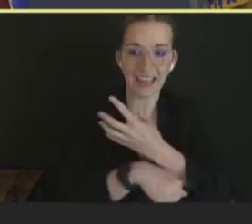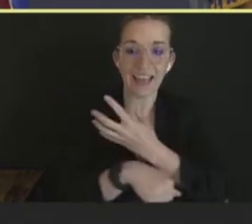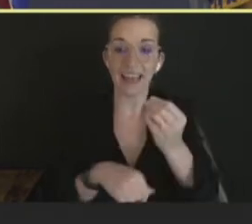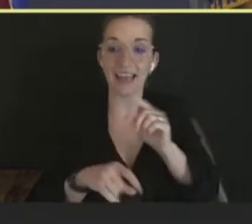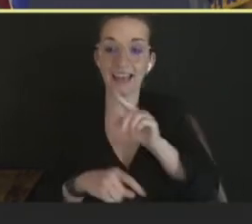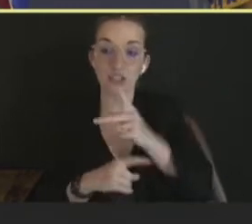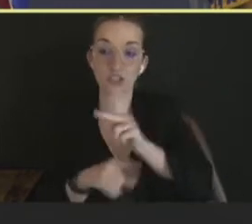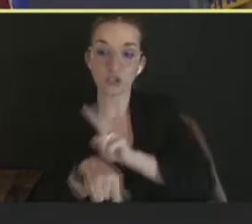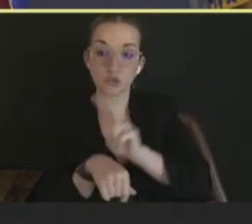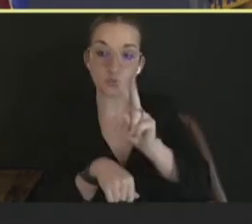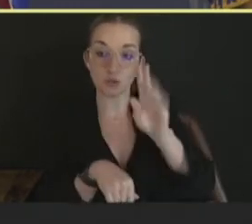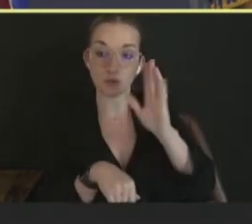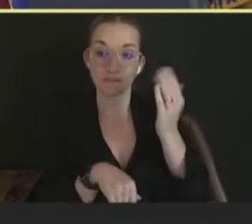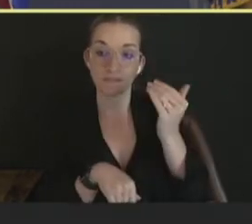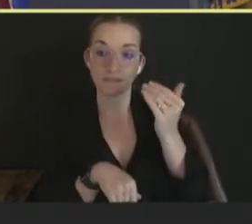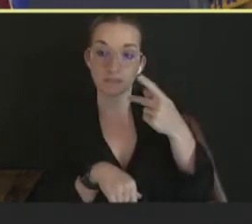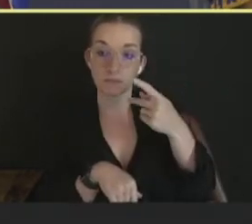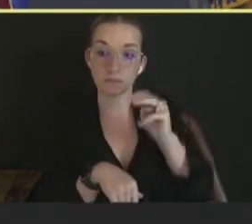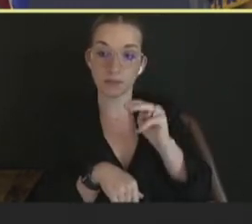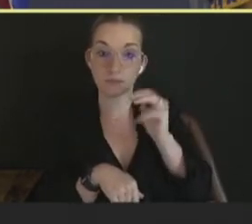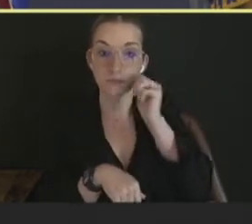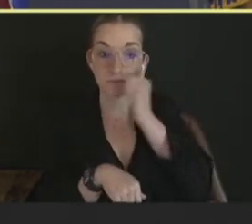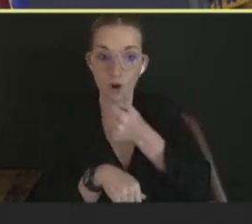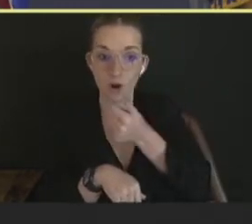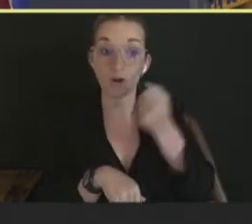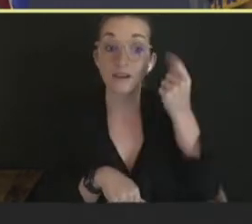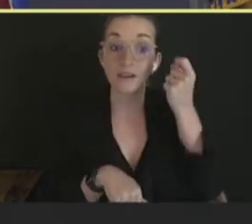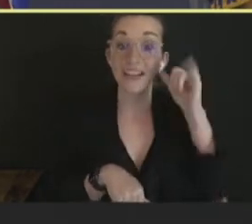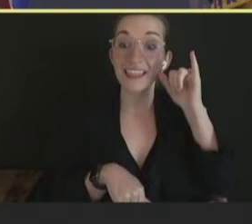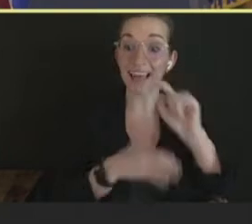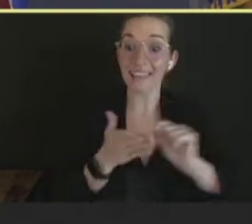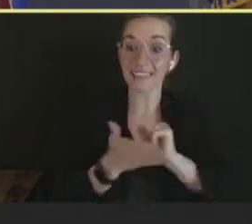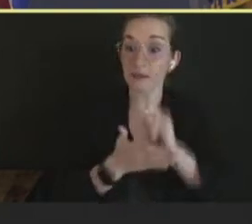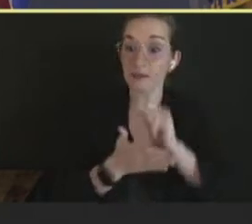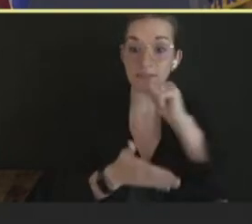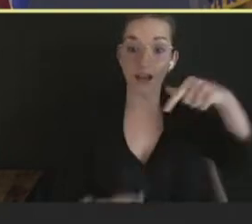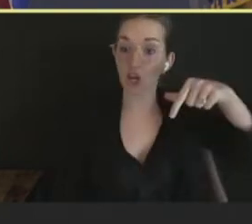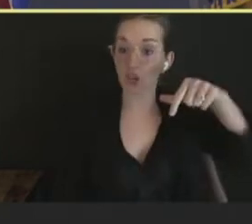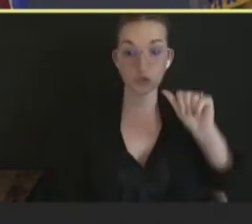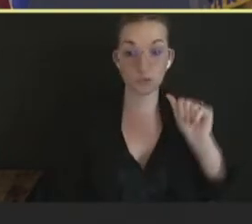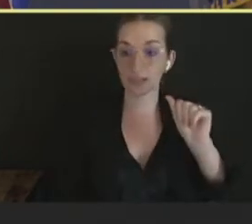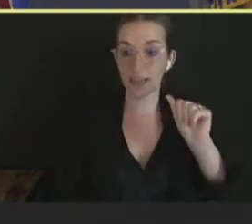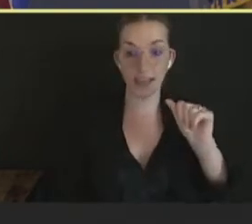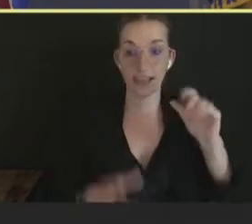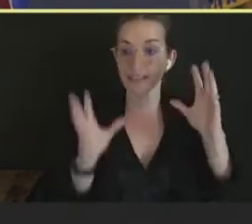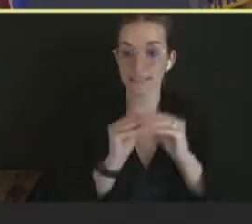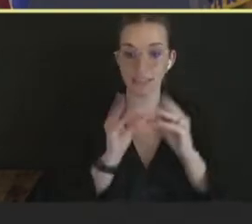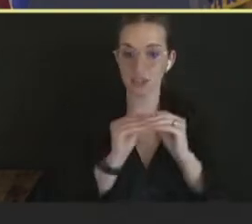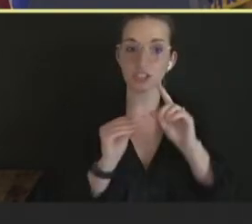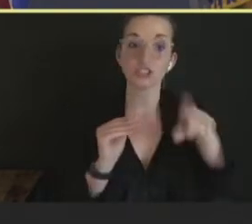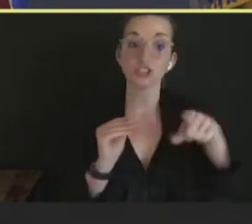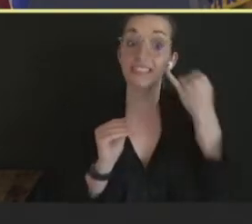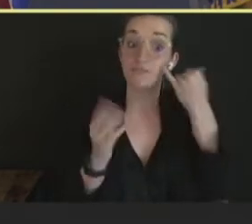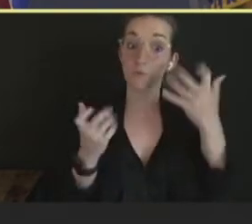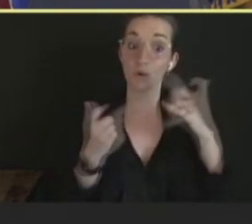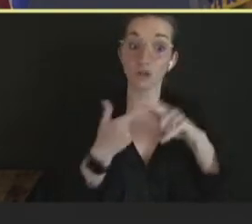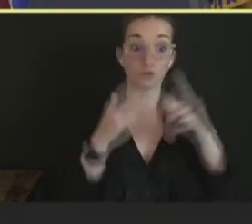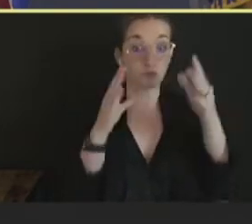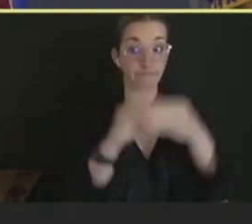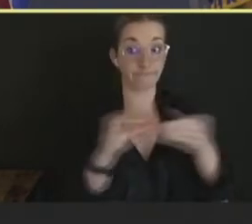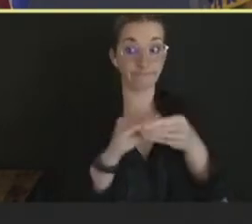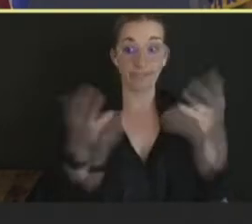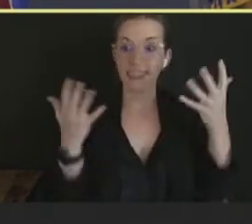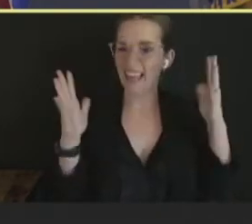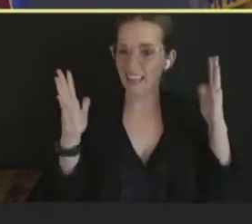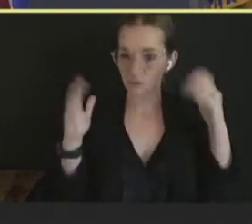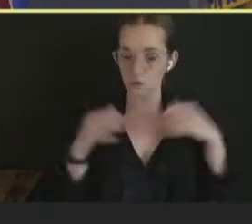not a question and answer session. They represent an opportunity for individuals who'd like to make a statement to do so. The deadline to request space